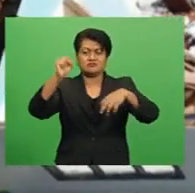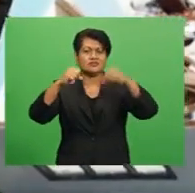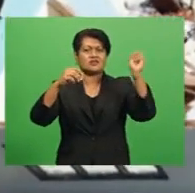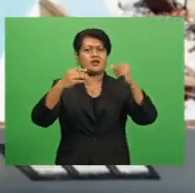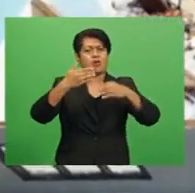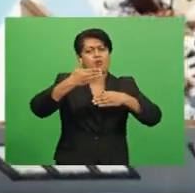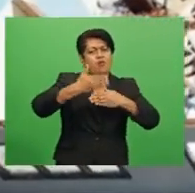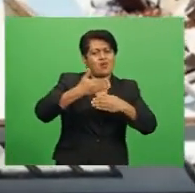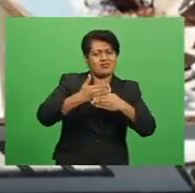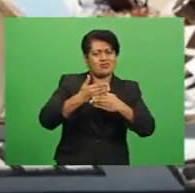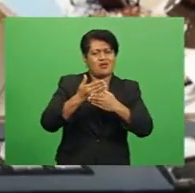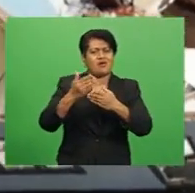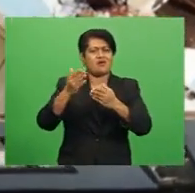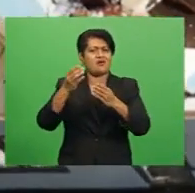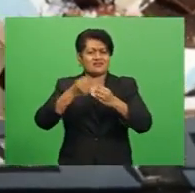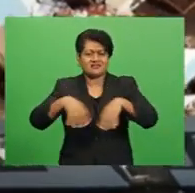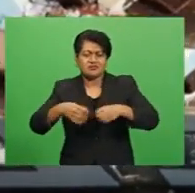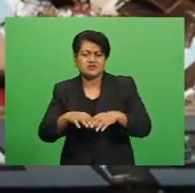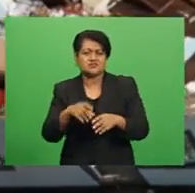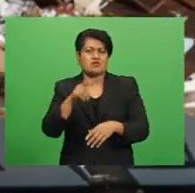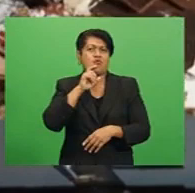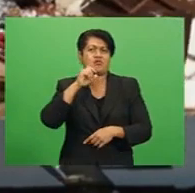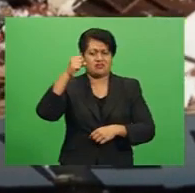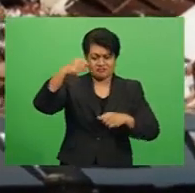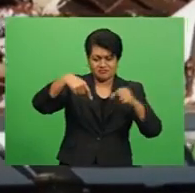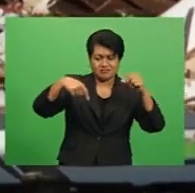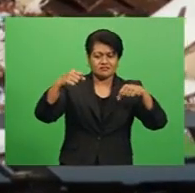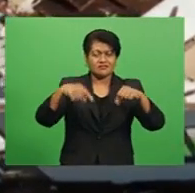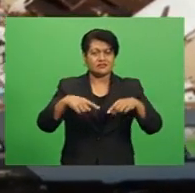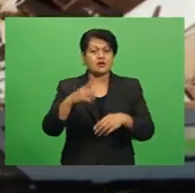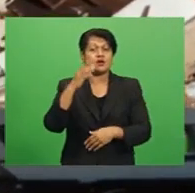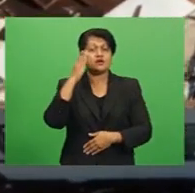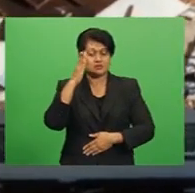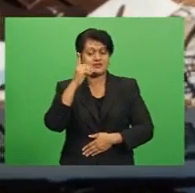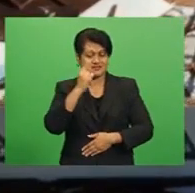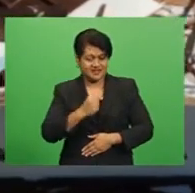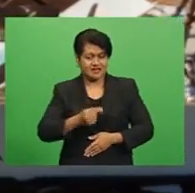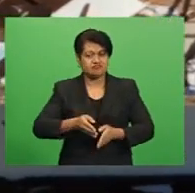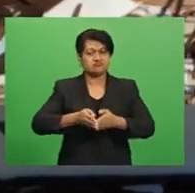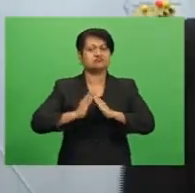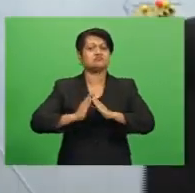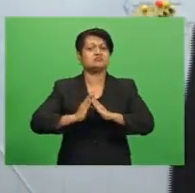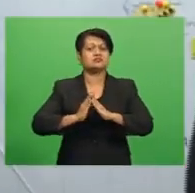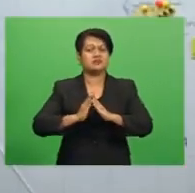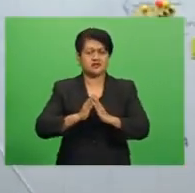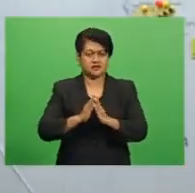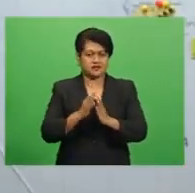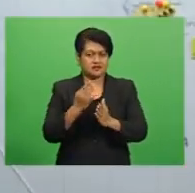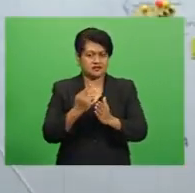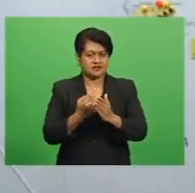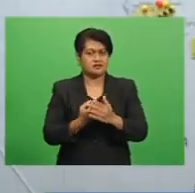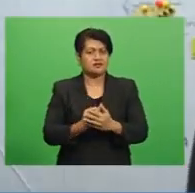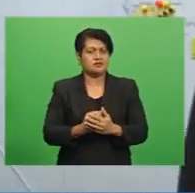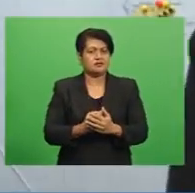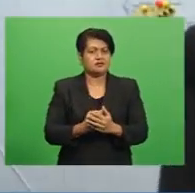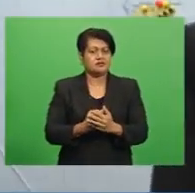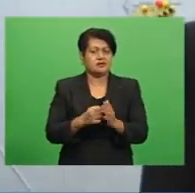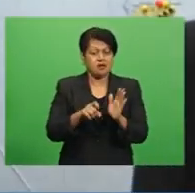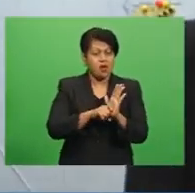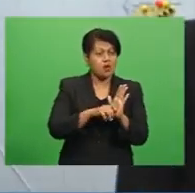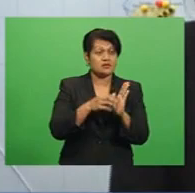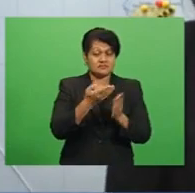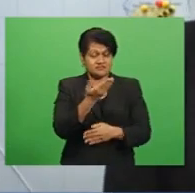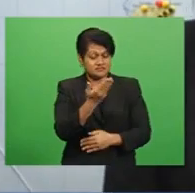where there's been some water leakage, etc. So these schools can be up and running fairly quickly. And what we have found during